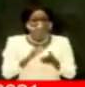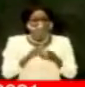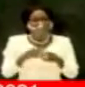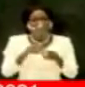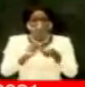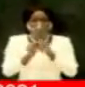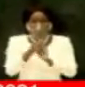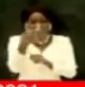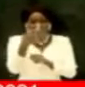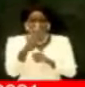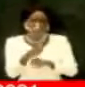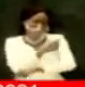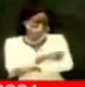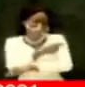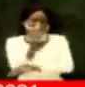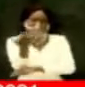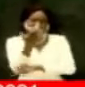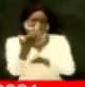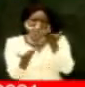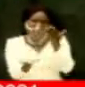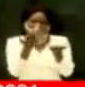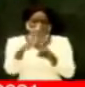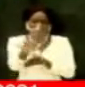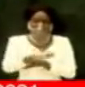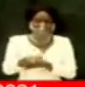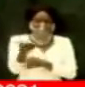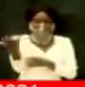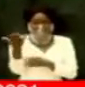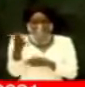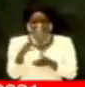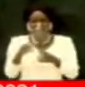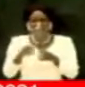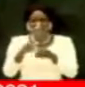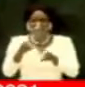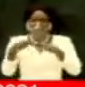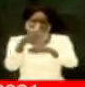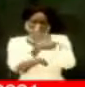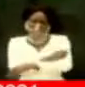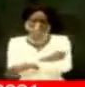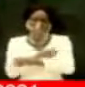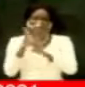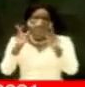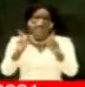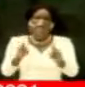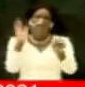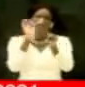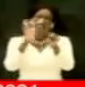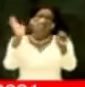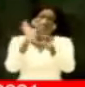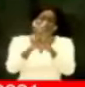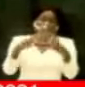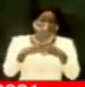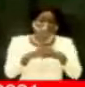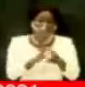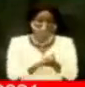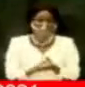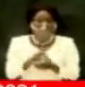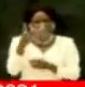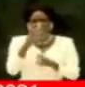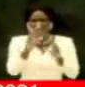or vaccination centers, they are being overwhelmed by the number of people. So we are looking at the issues of